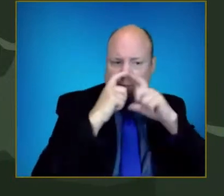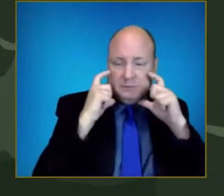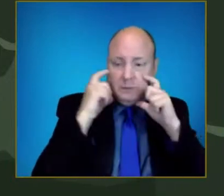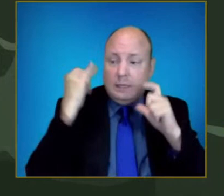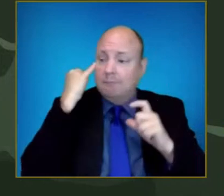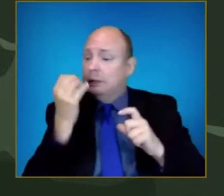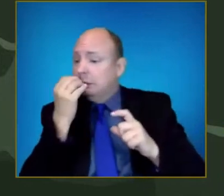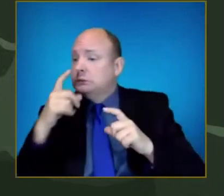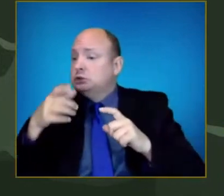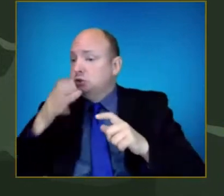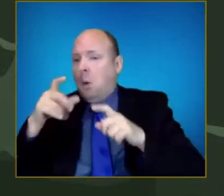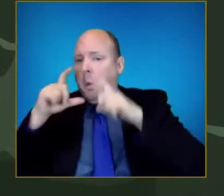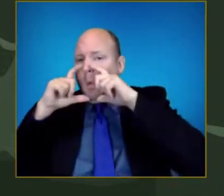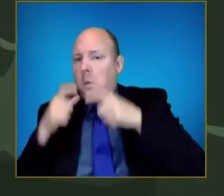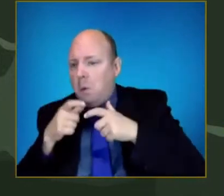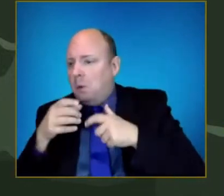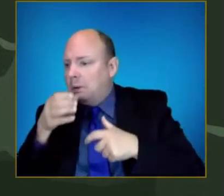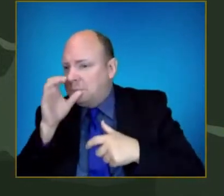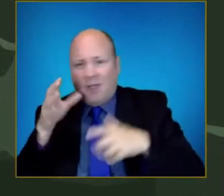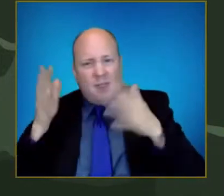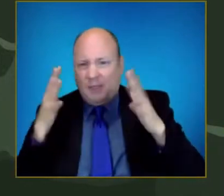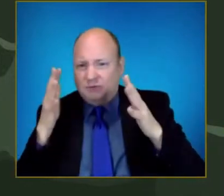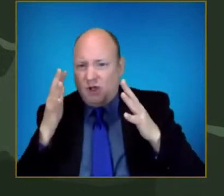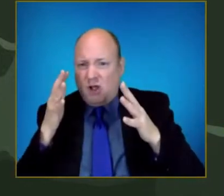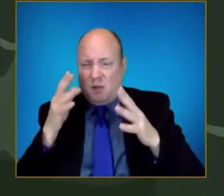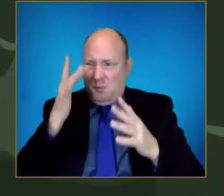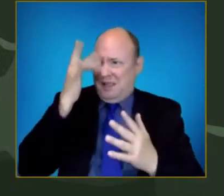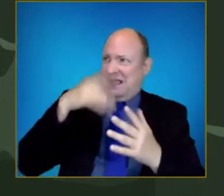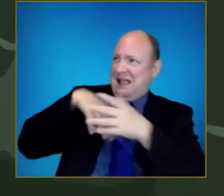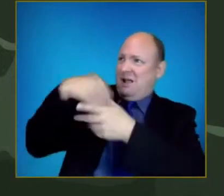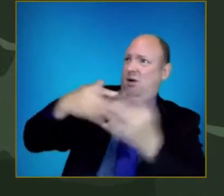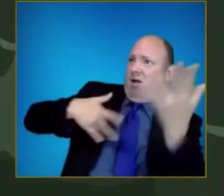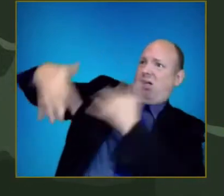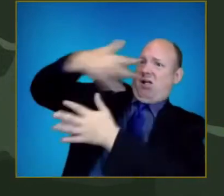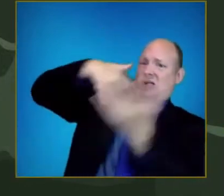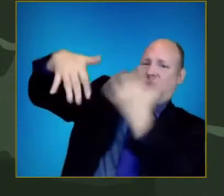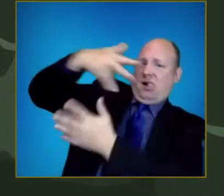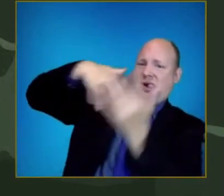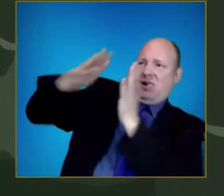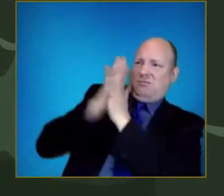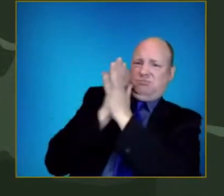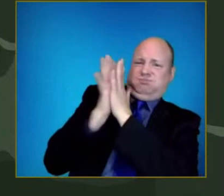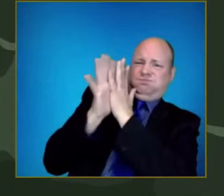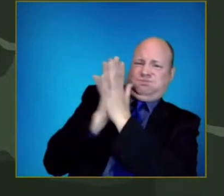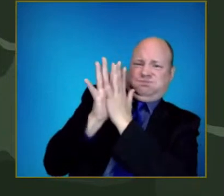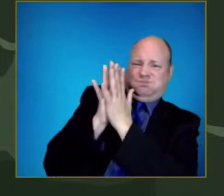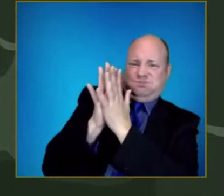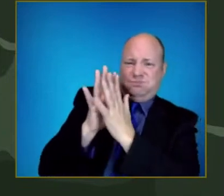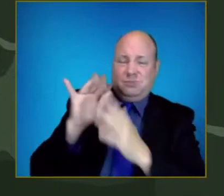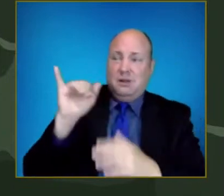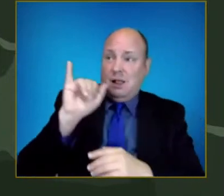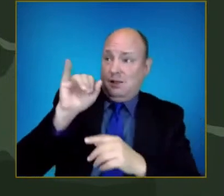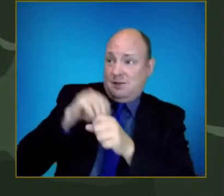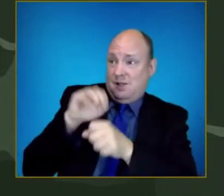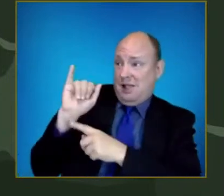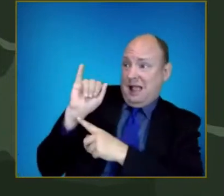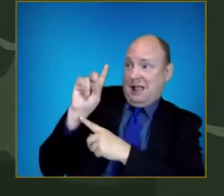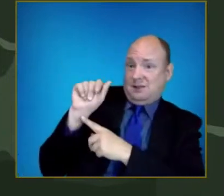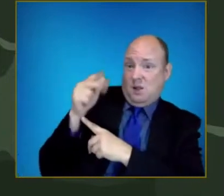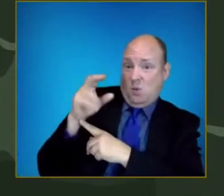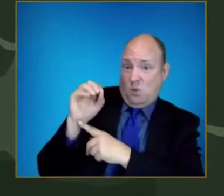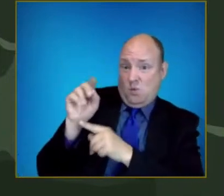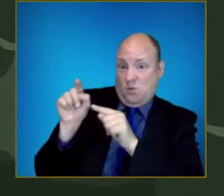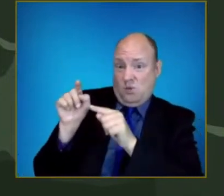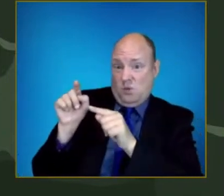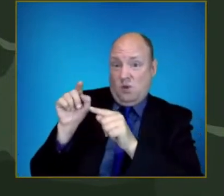outdoor locations. If you watch an Ohio football game in Ohio, those stadiums